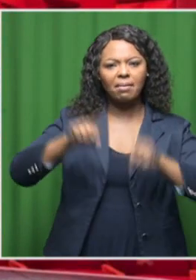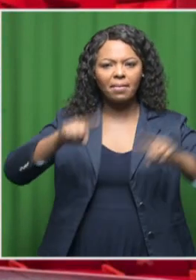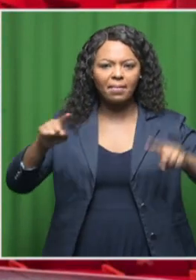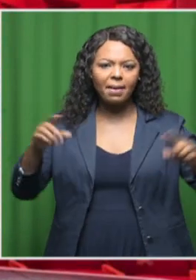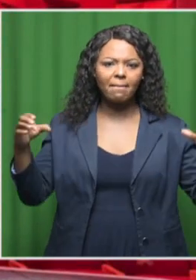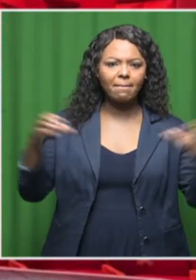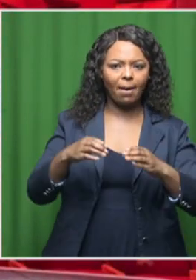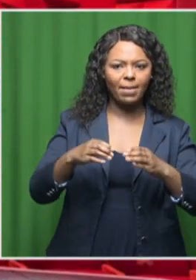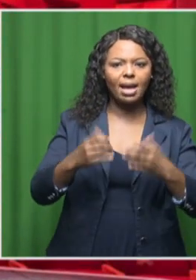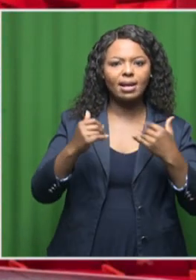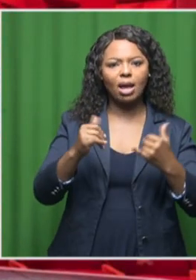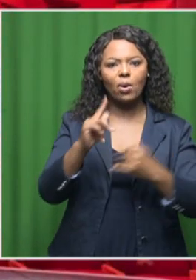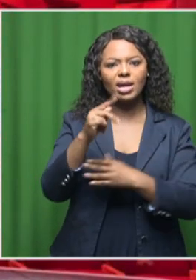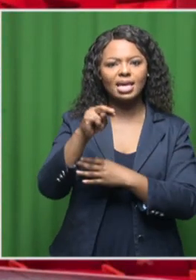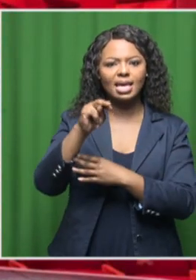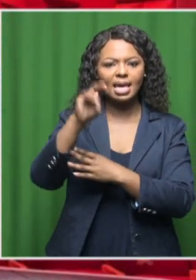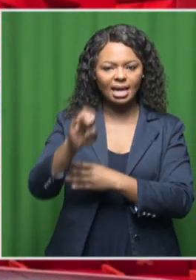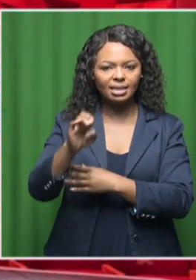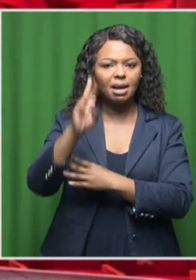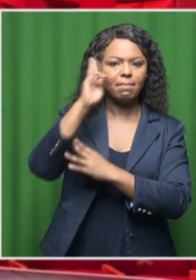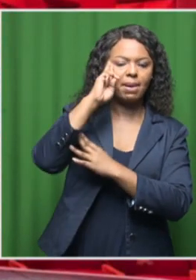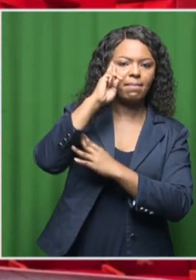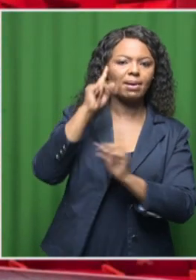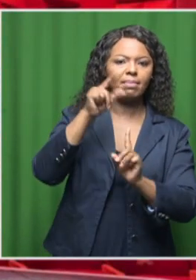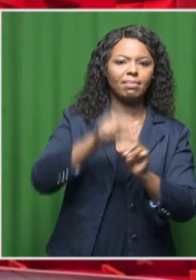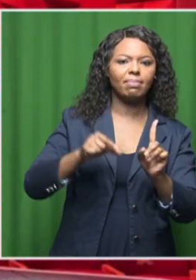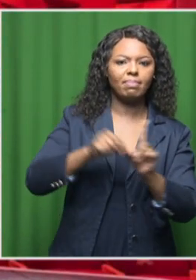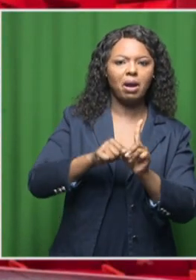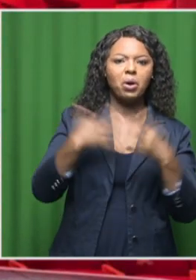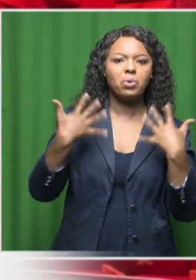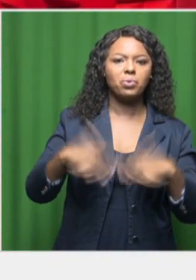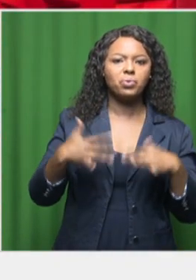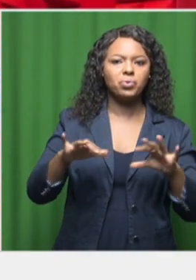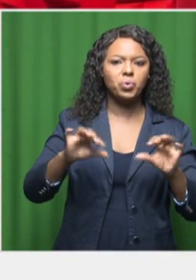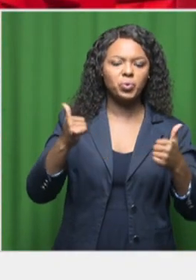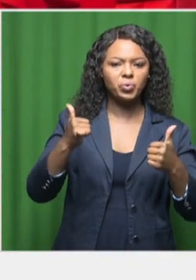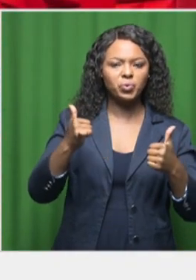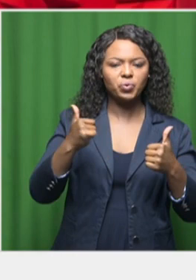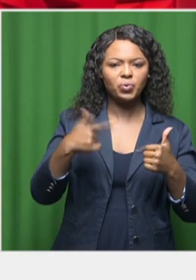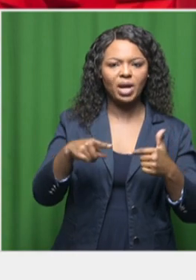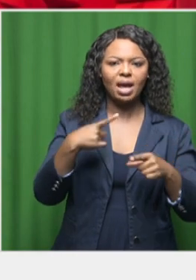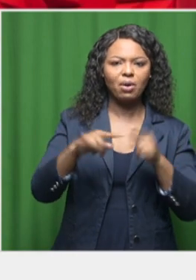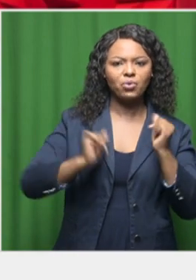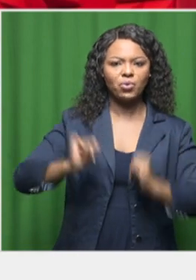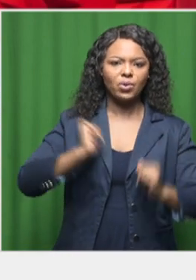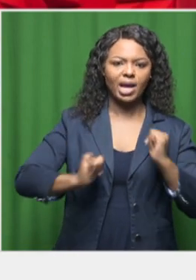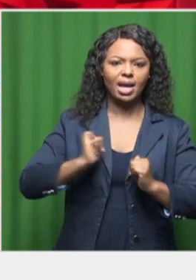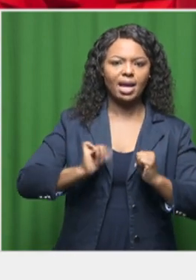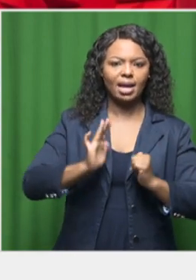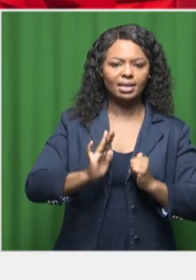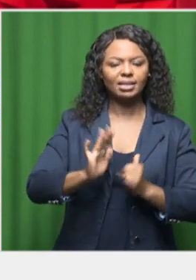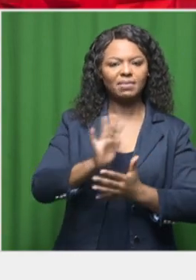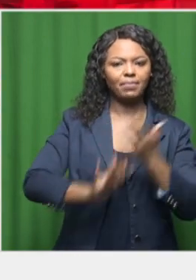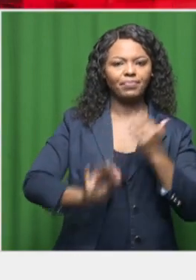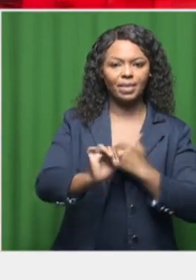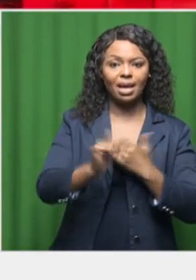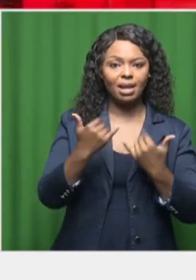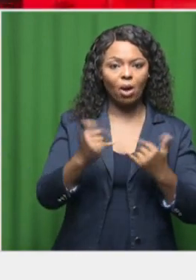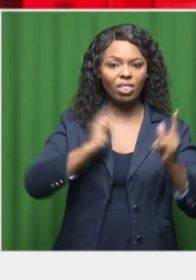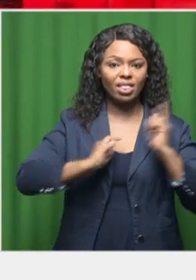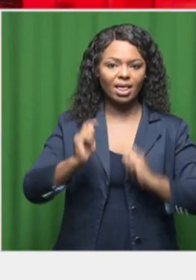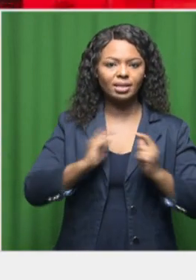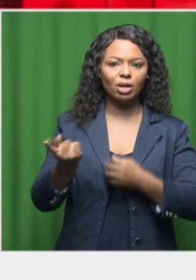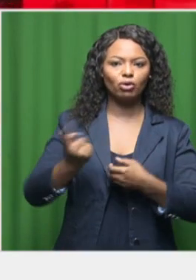Kente-curated gallery that's dedicated to the memory of this prolific playwright. To share more on the renaming of this theatre, we're now joined